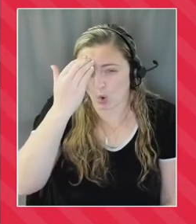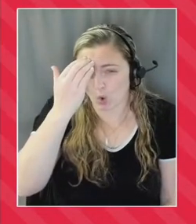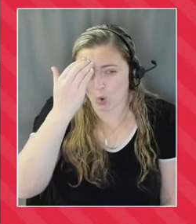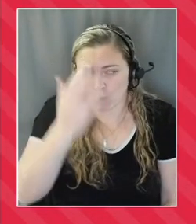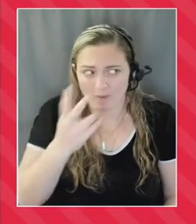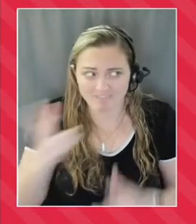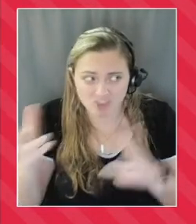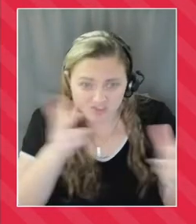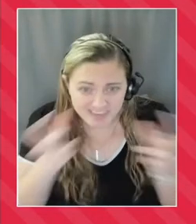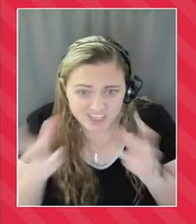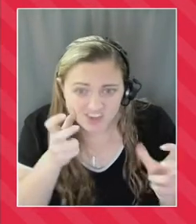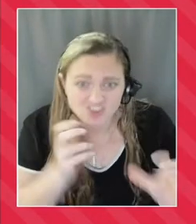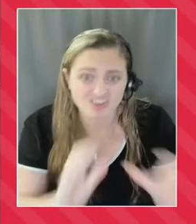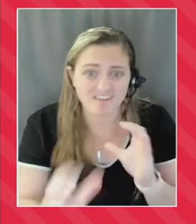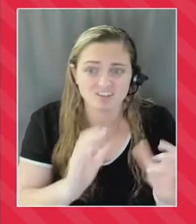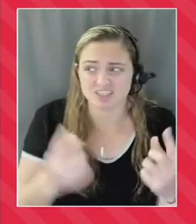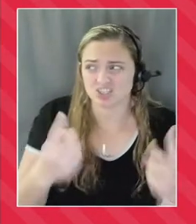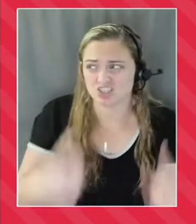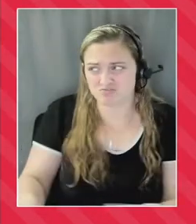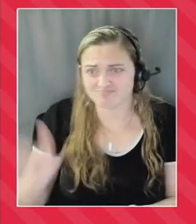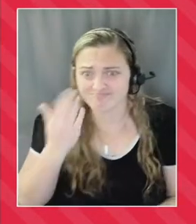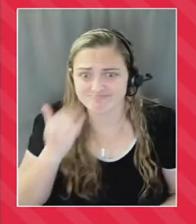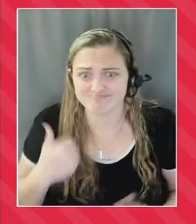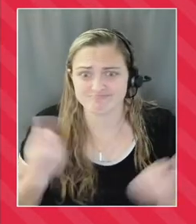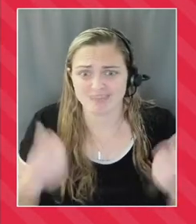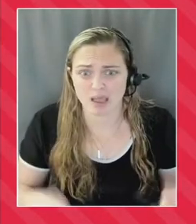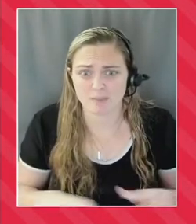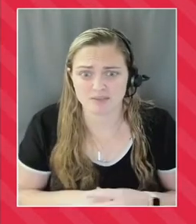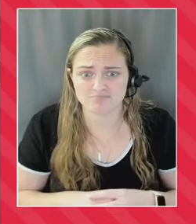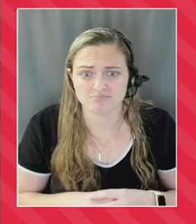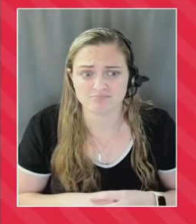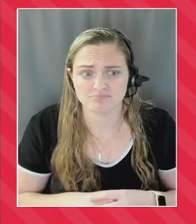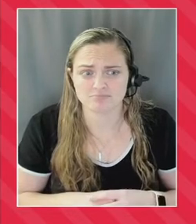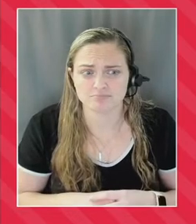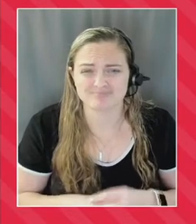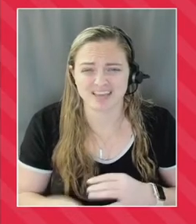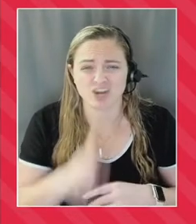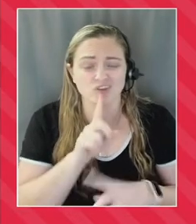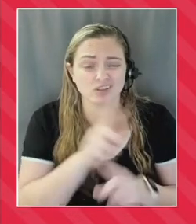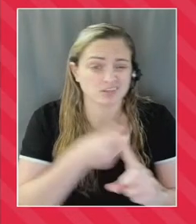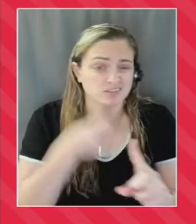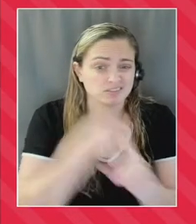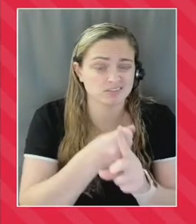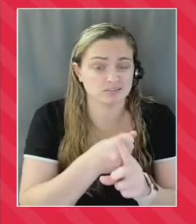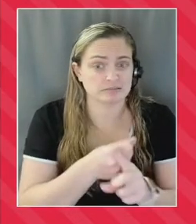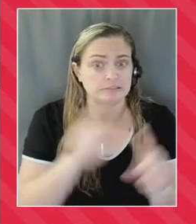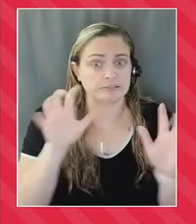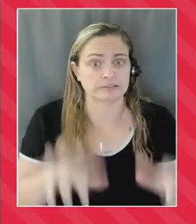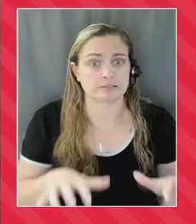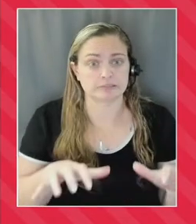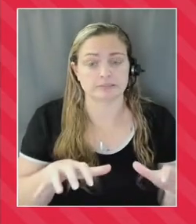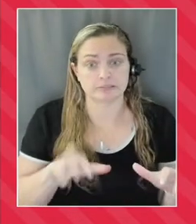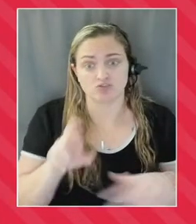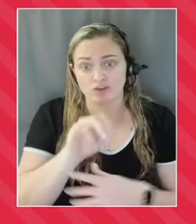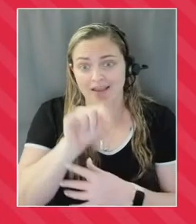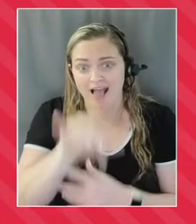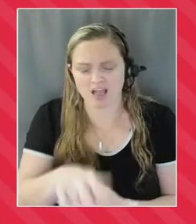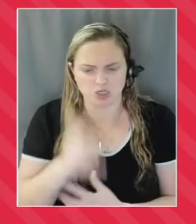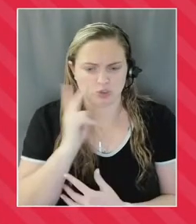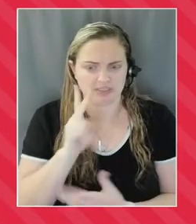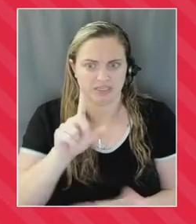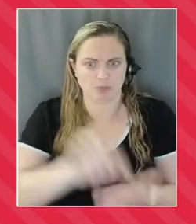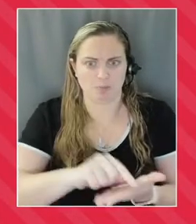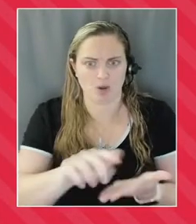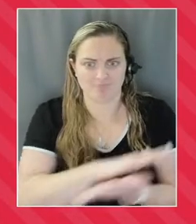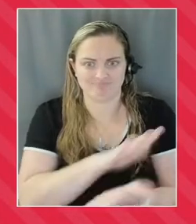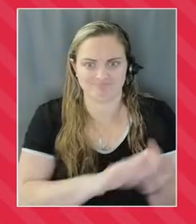the conversations you've already had, and it just really is a stark reality when you see it in print, right? So